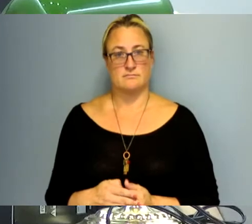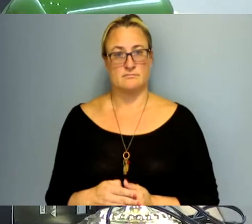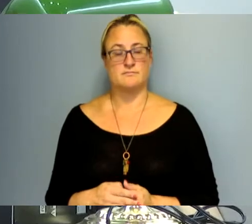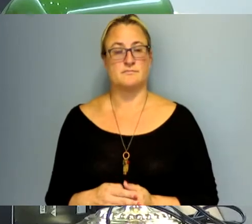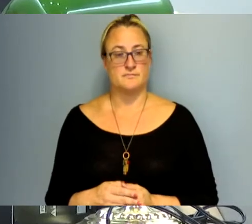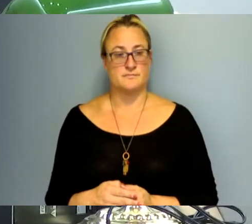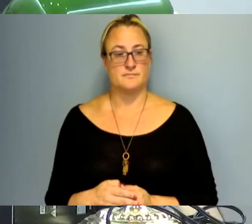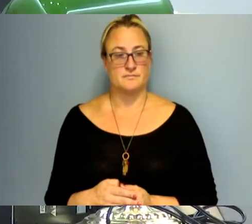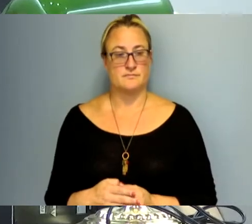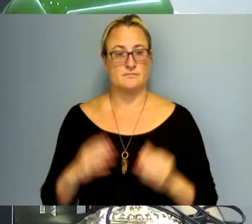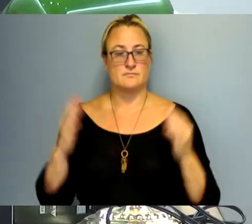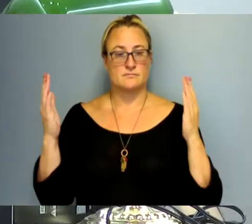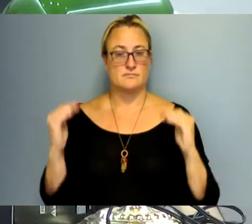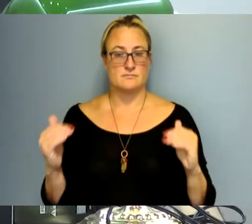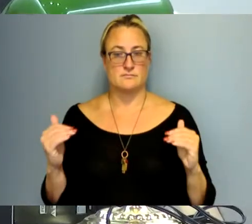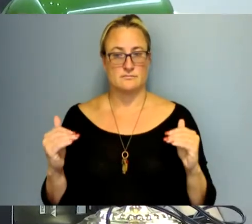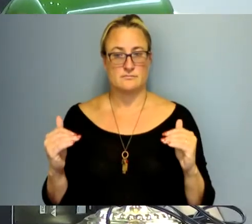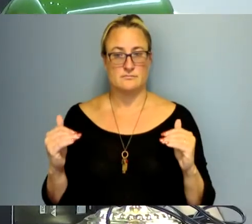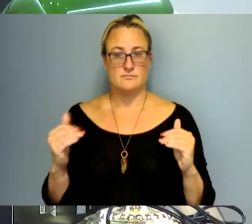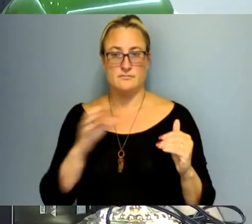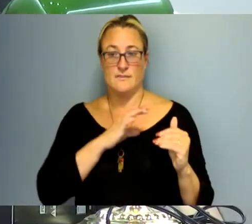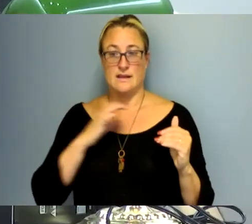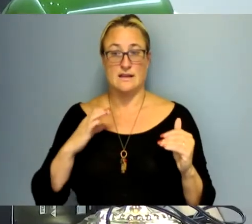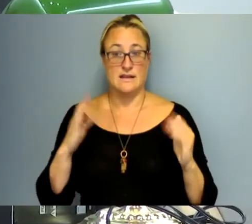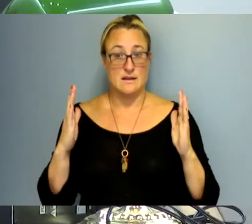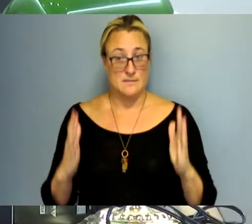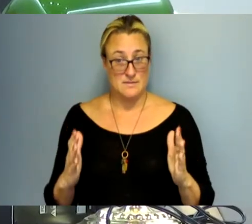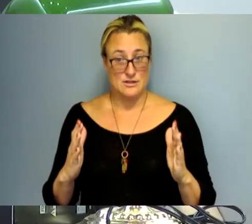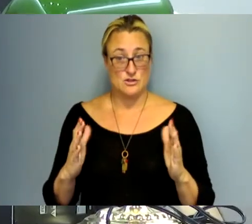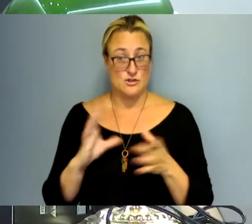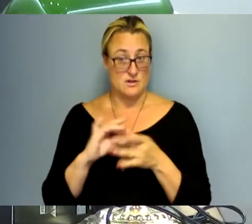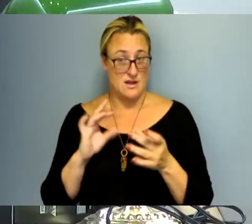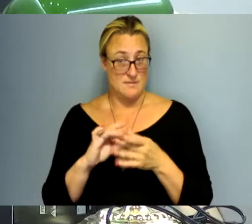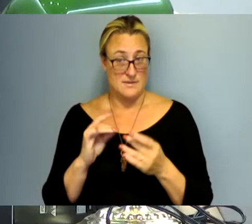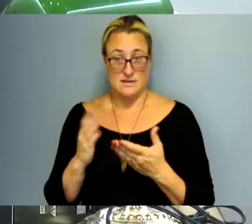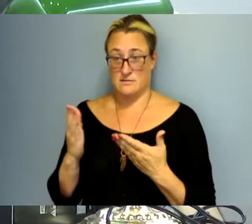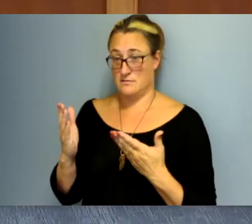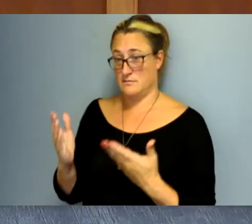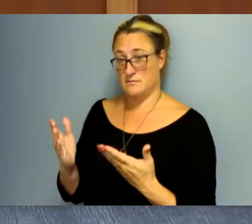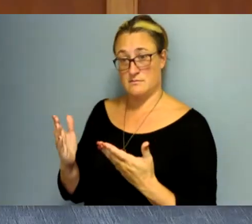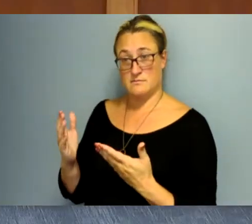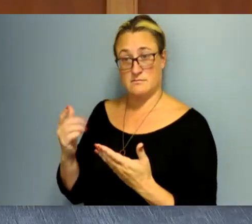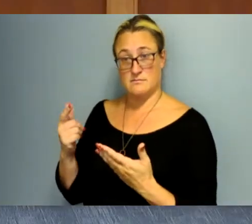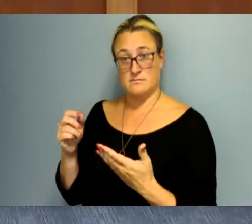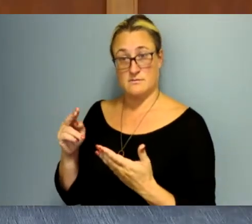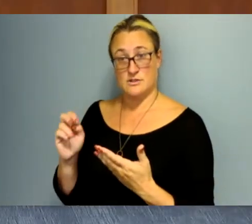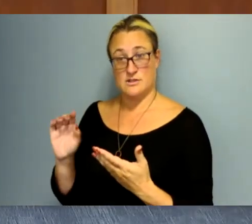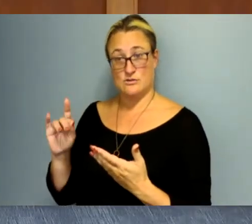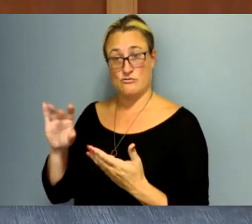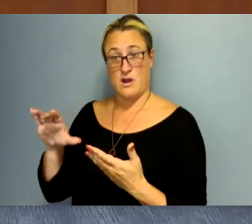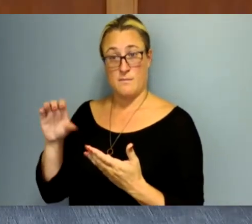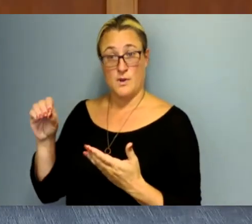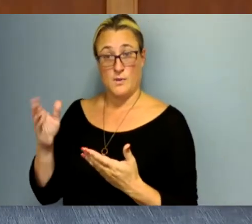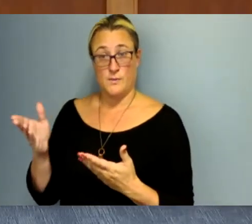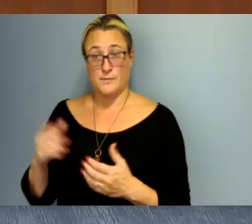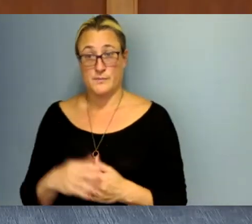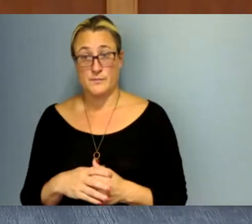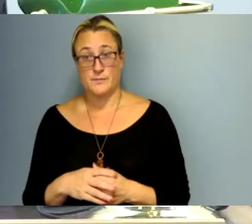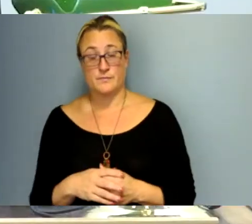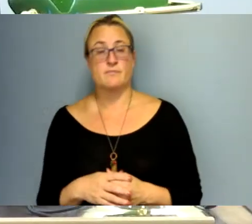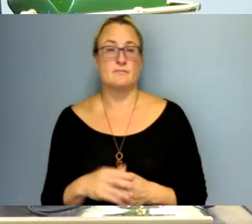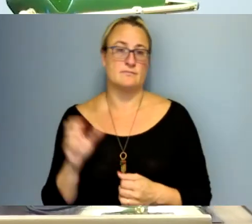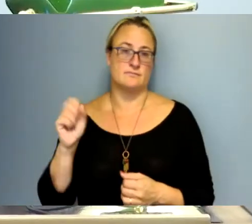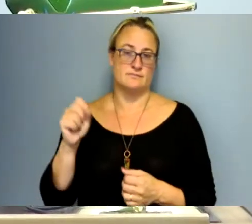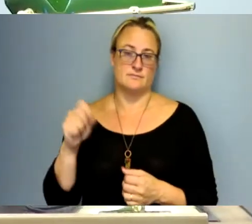All right, moving on to commissioner comments. Commissioner DiGirolamo. Yes, I would just like to, since